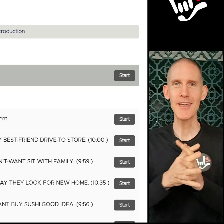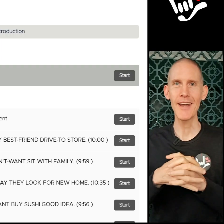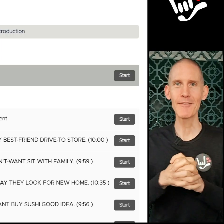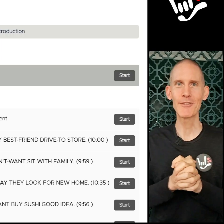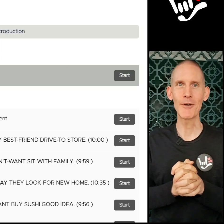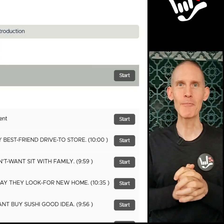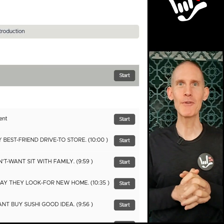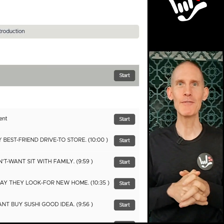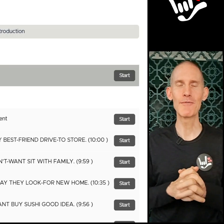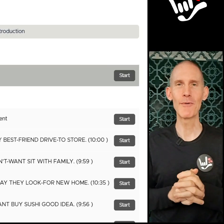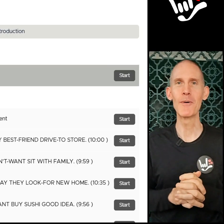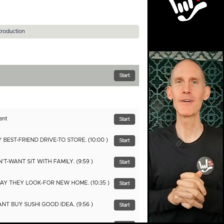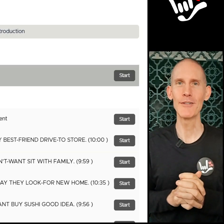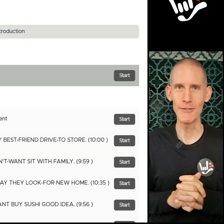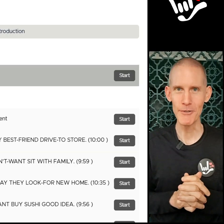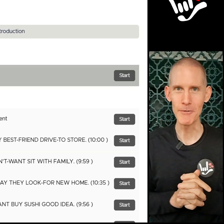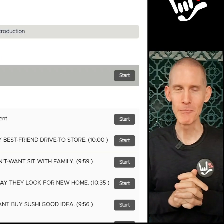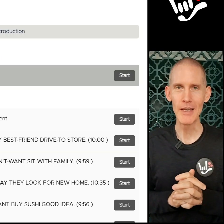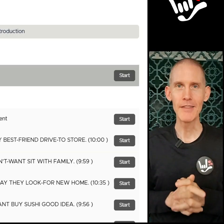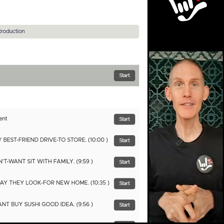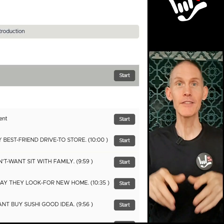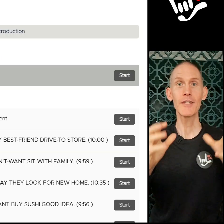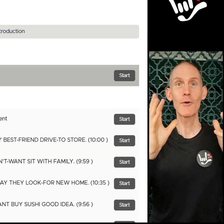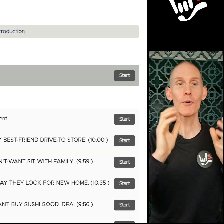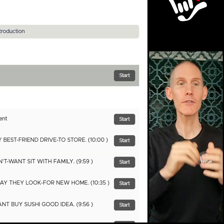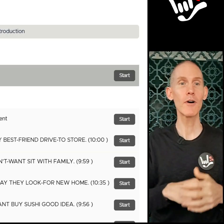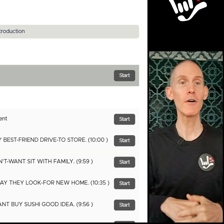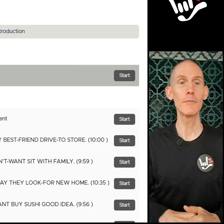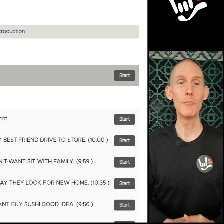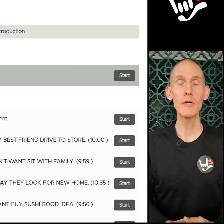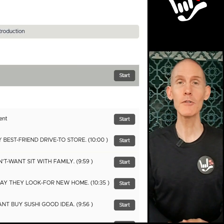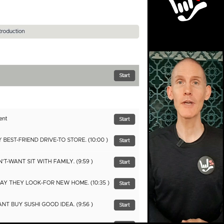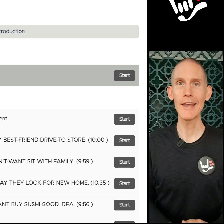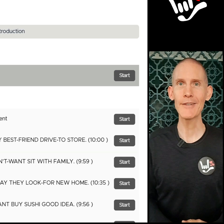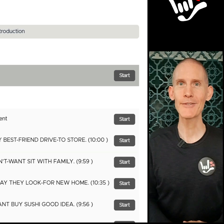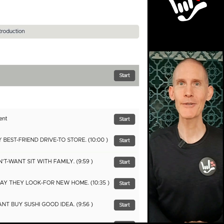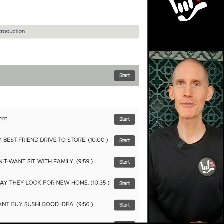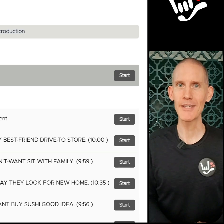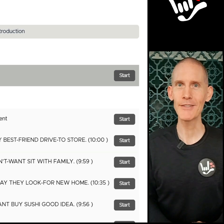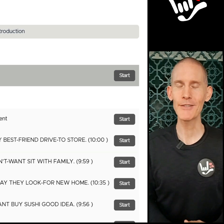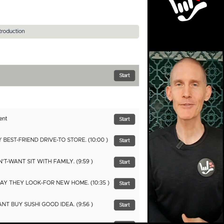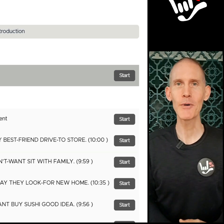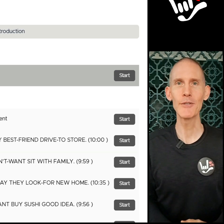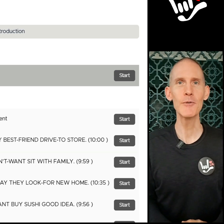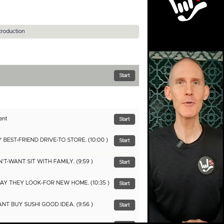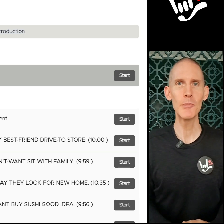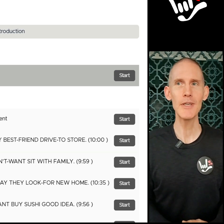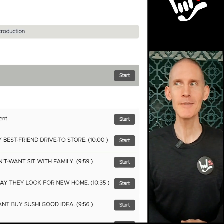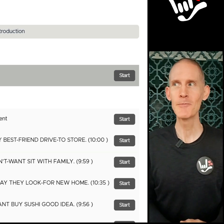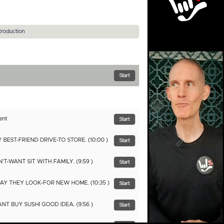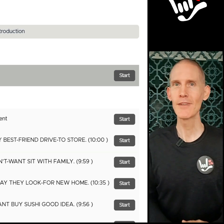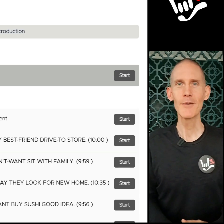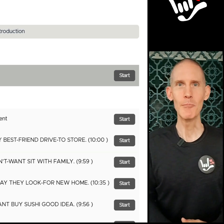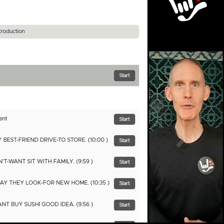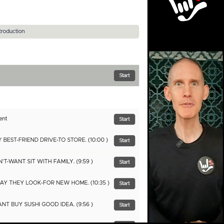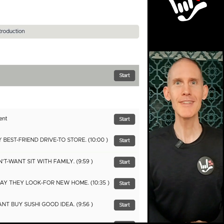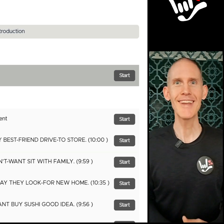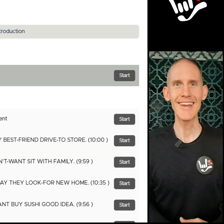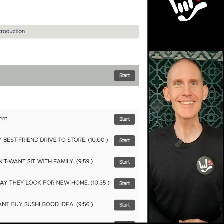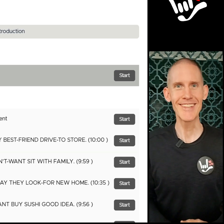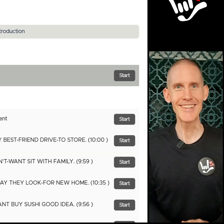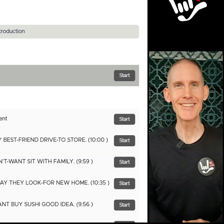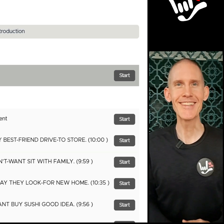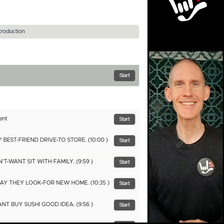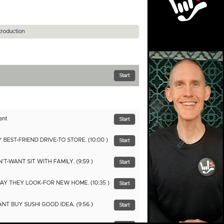Okay, we have something for you. This is a course called Build ASL Sentences where you will be